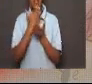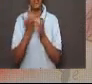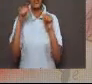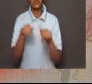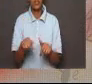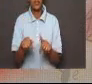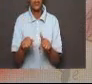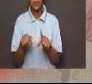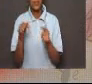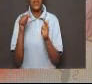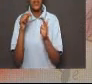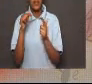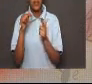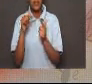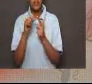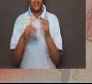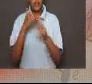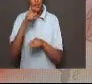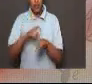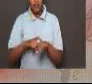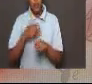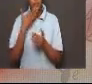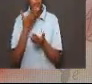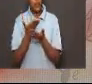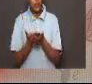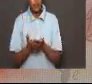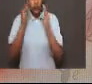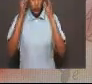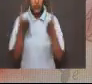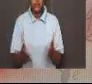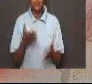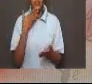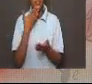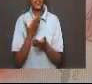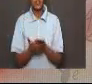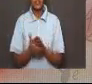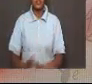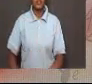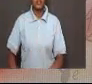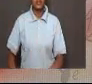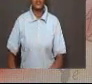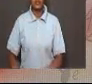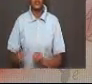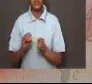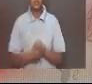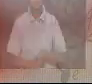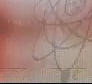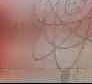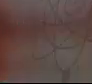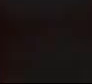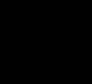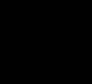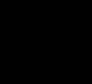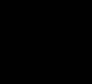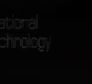lesson for today. Until next time, thank you, teacher. Thank you, students.